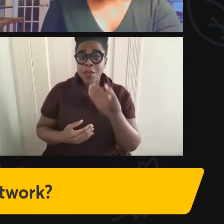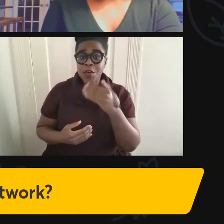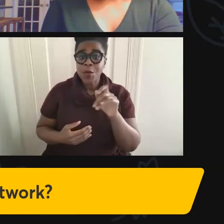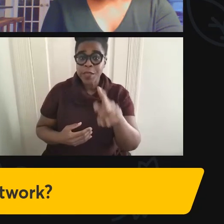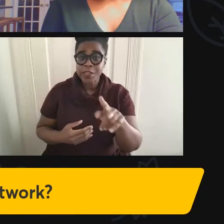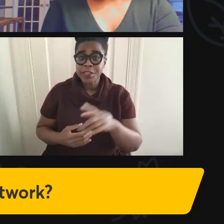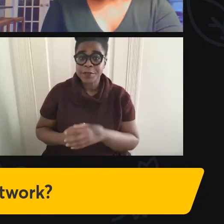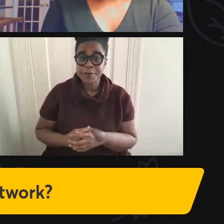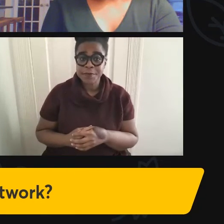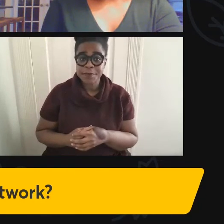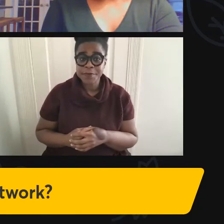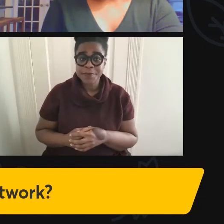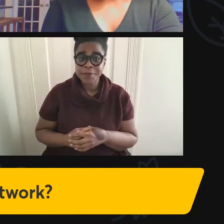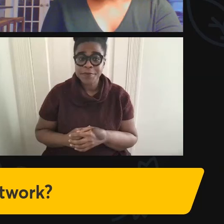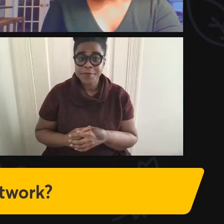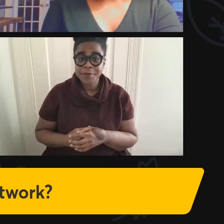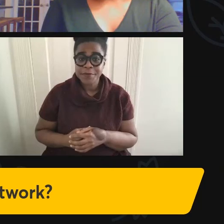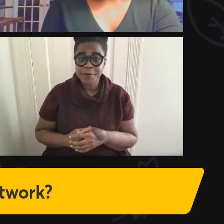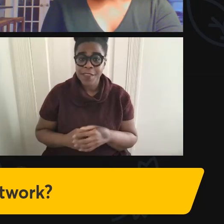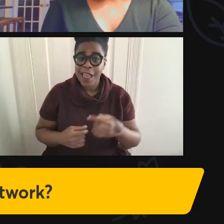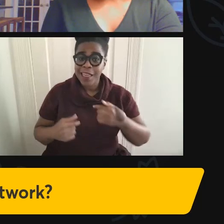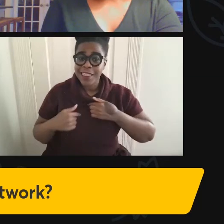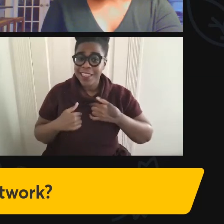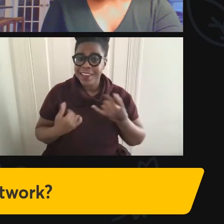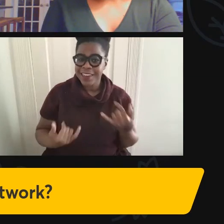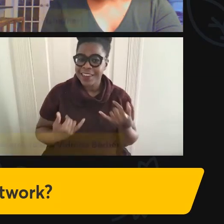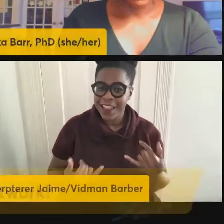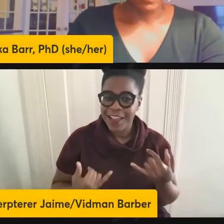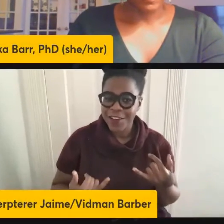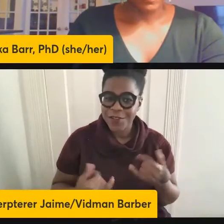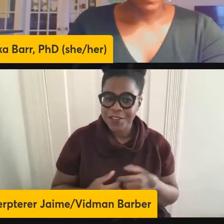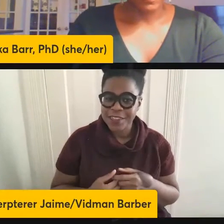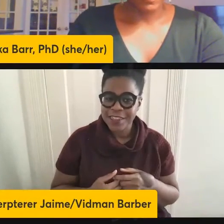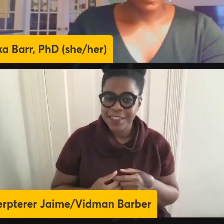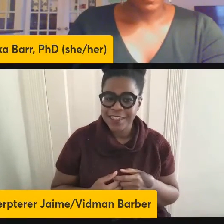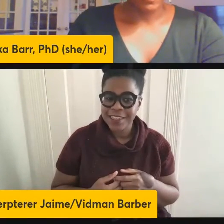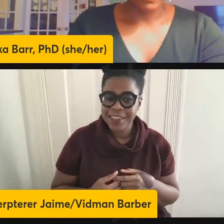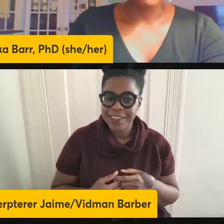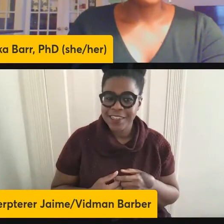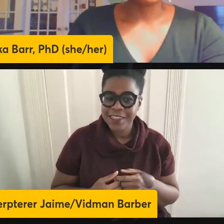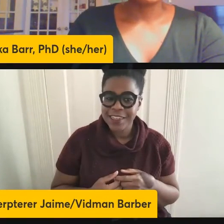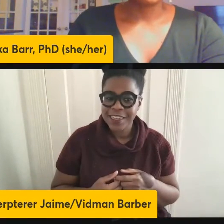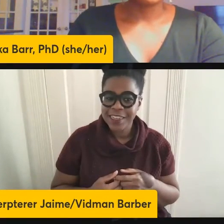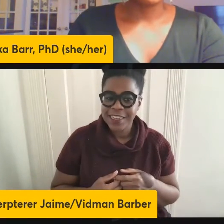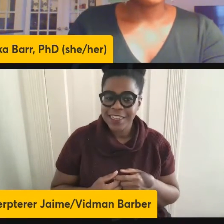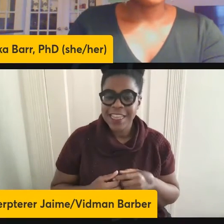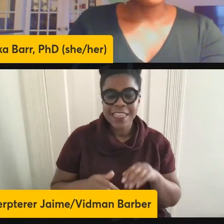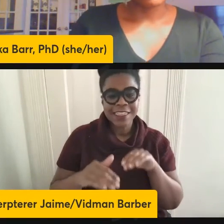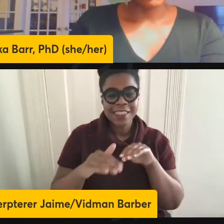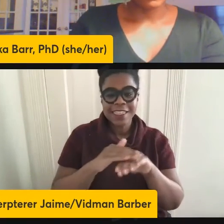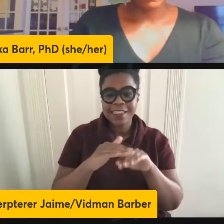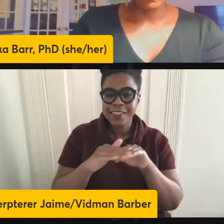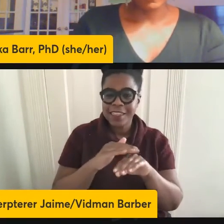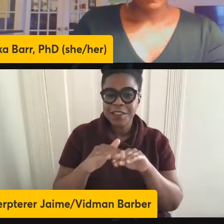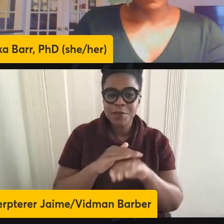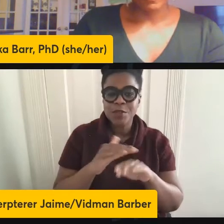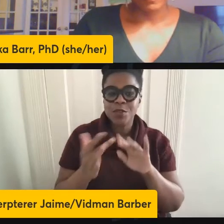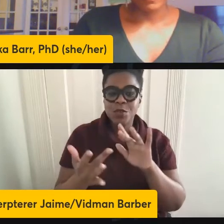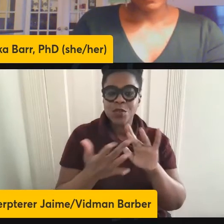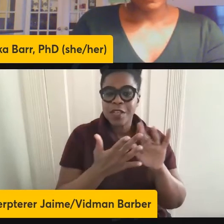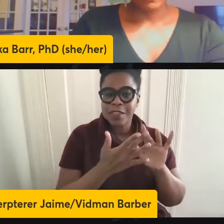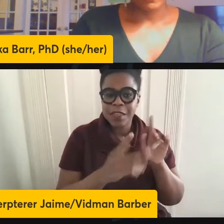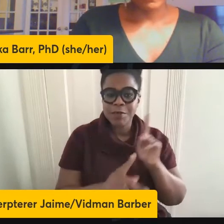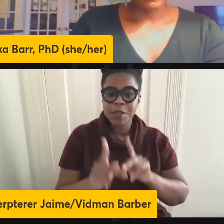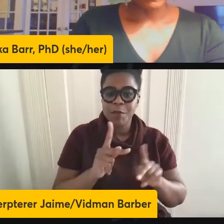question. I think, nowadays it's very accessible to contact people